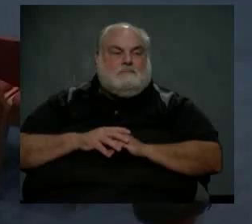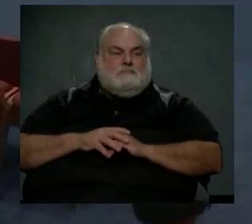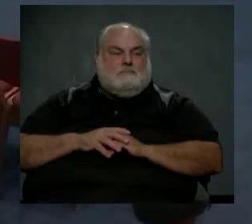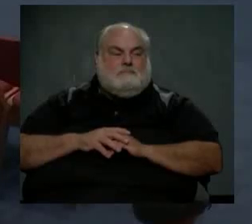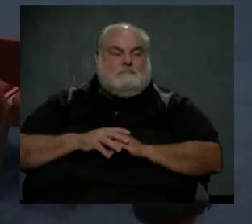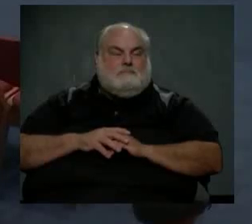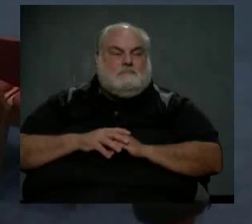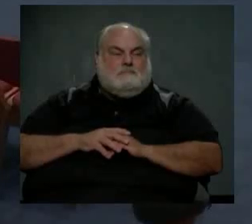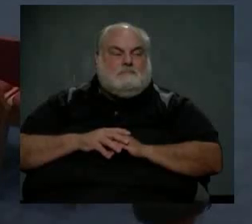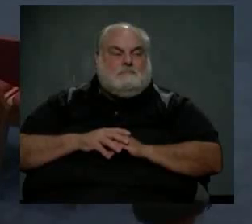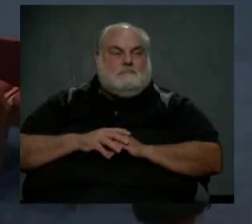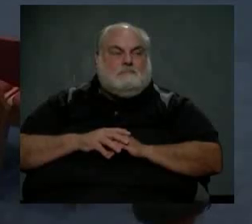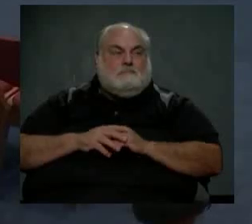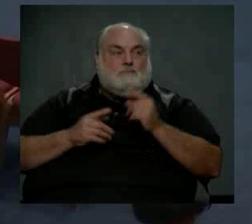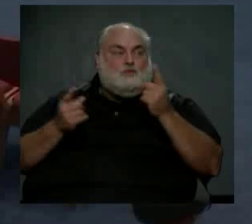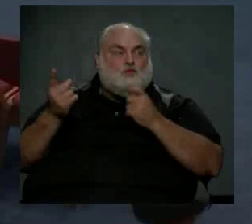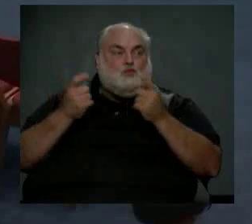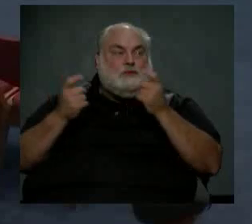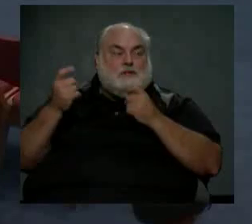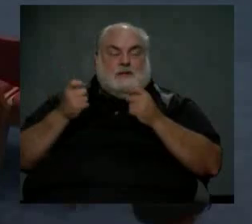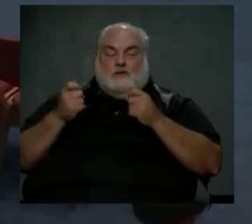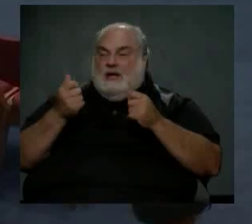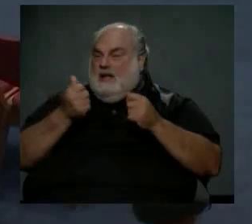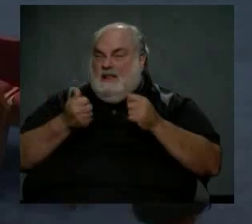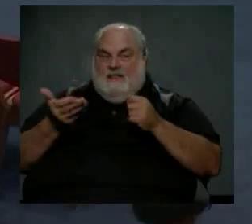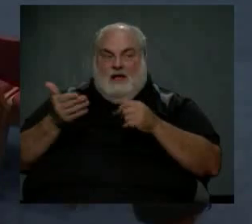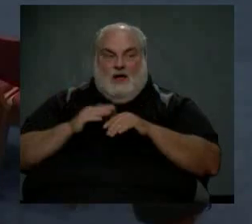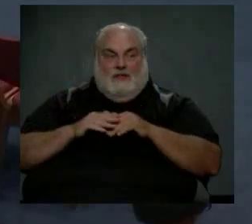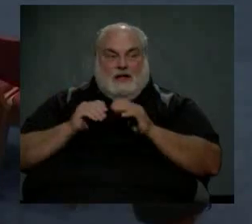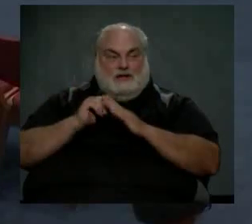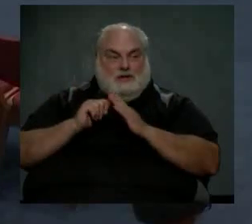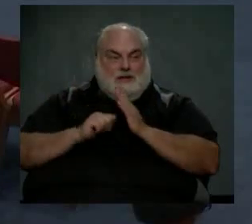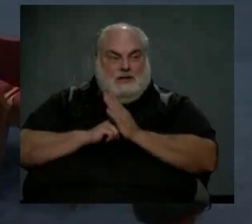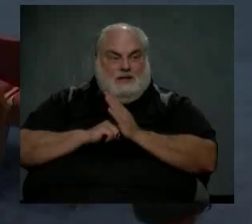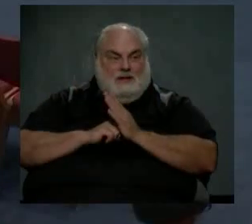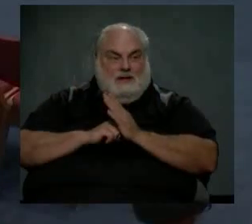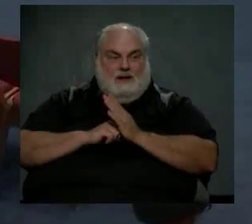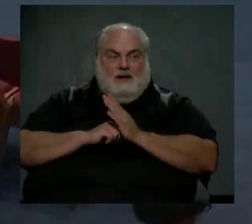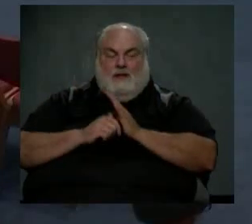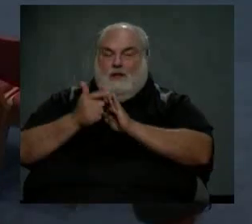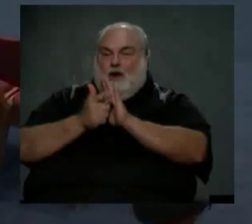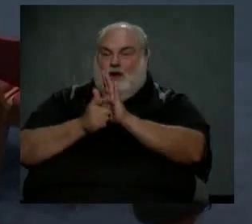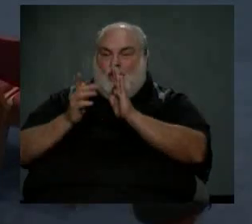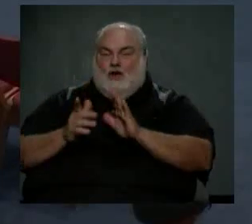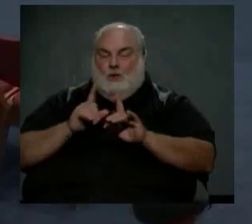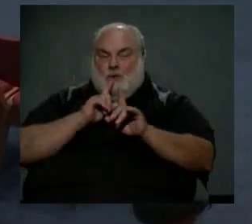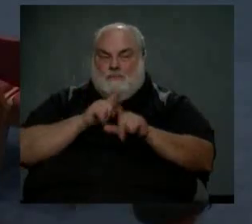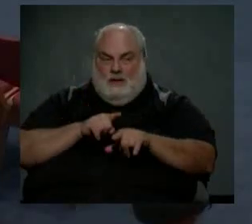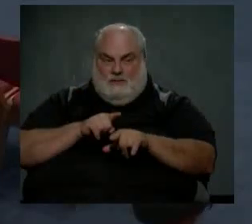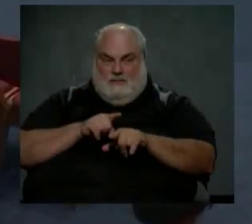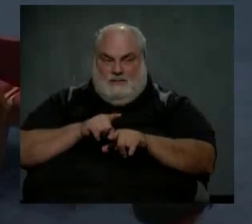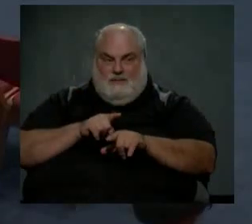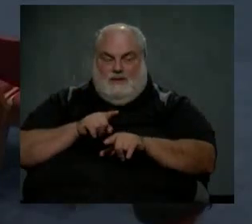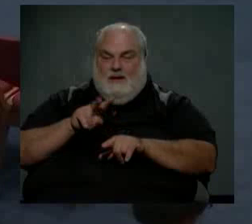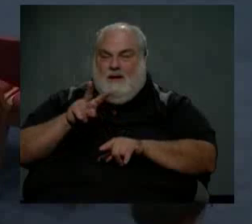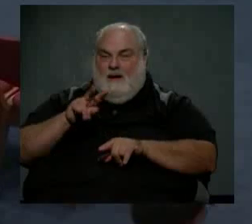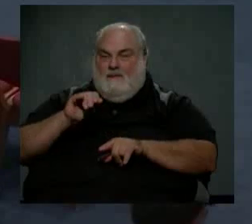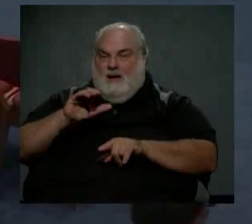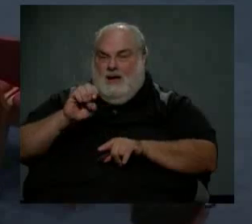Questions about any of the items on the agenda for next Tuesday? Mr. Carpenter. Vice